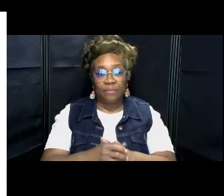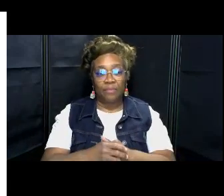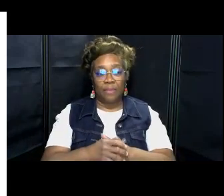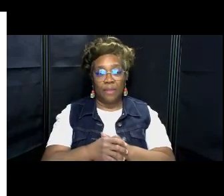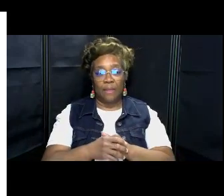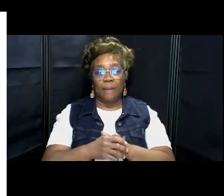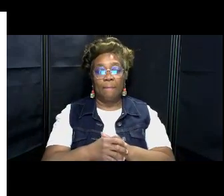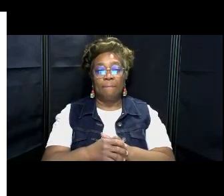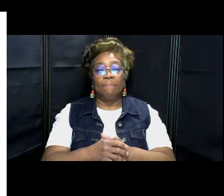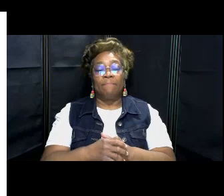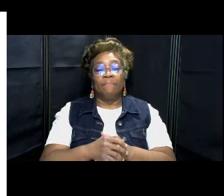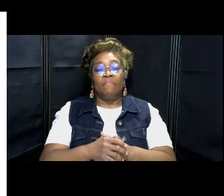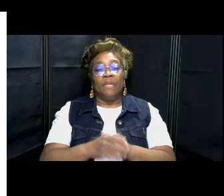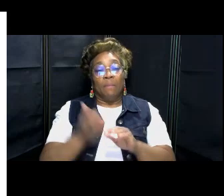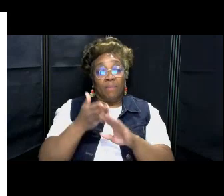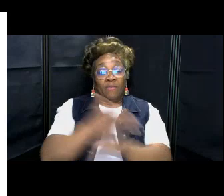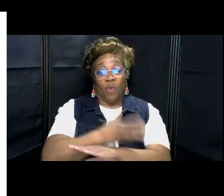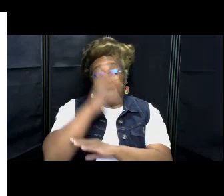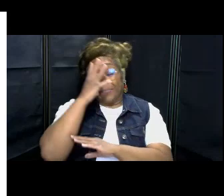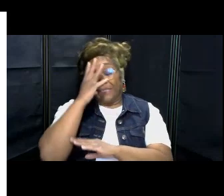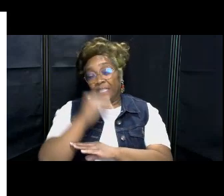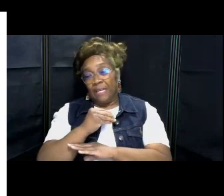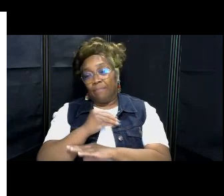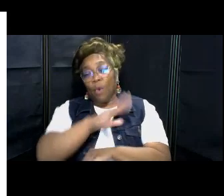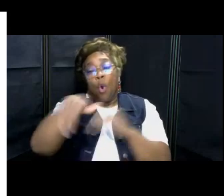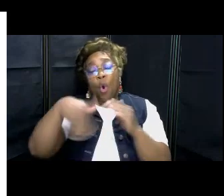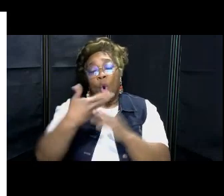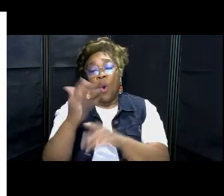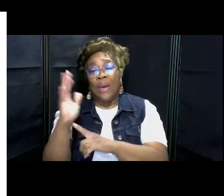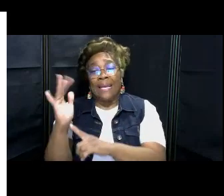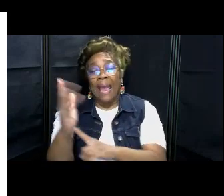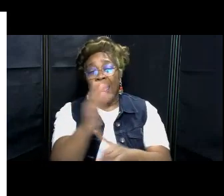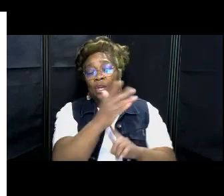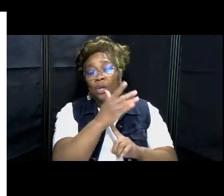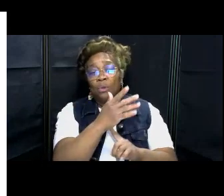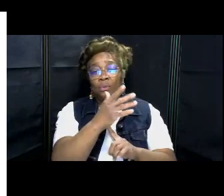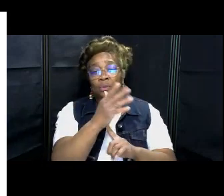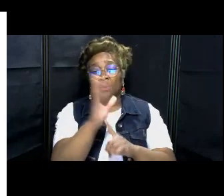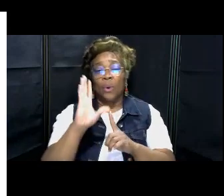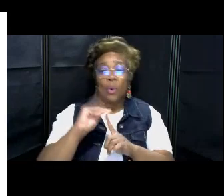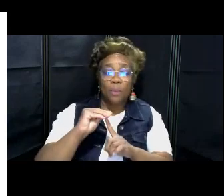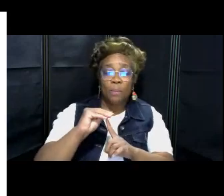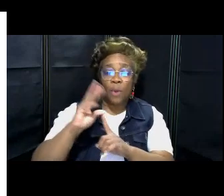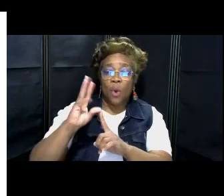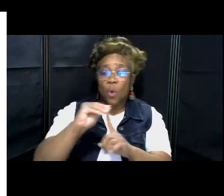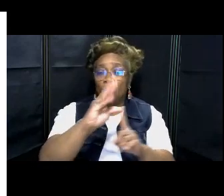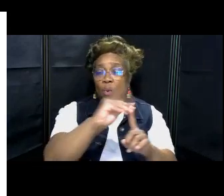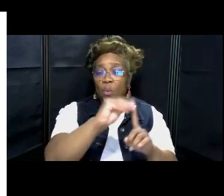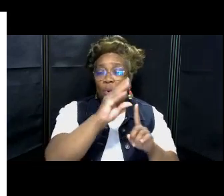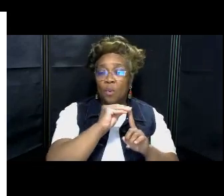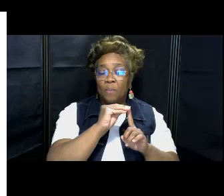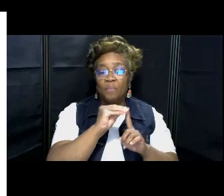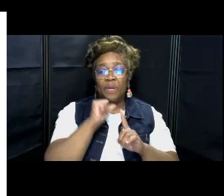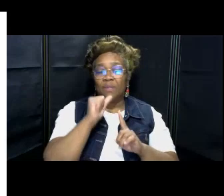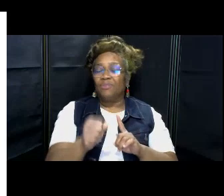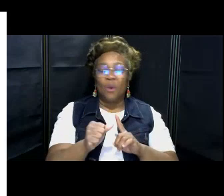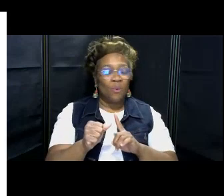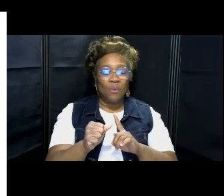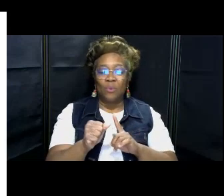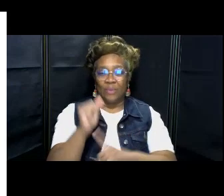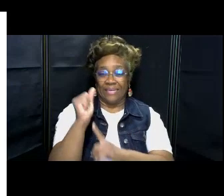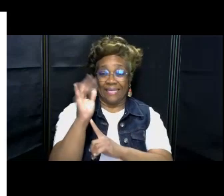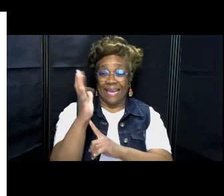to sleep. That is, do not light a candle and actually decide you're going to just let it burn itself out. That